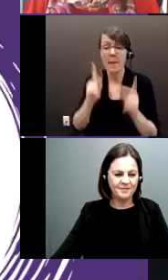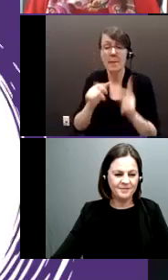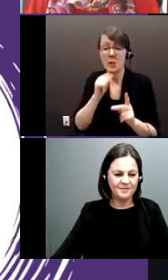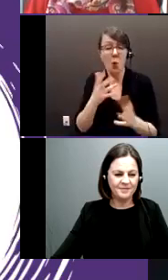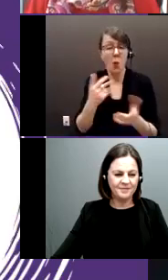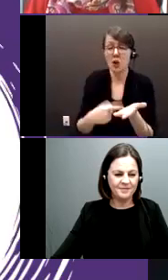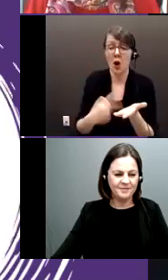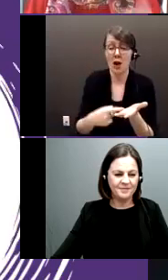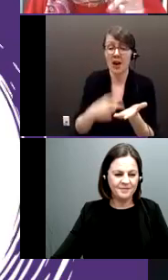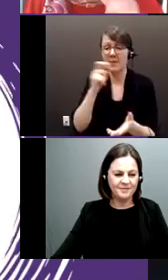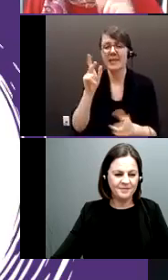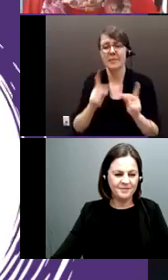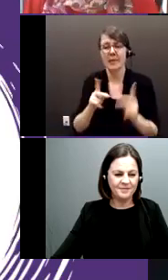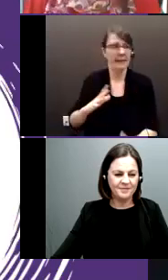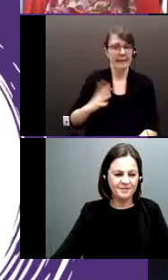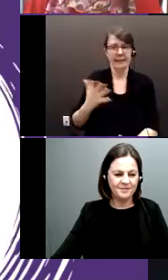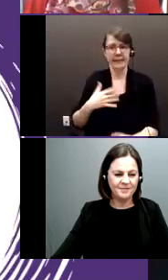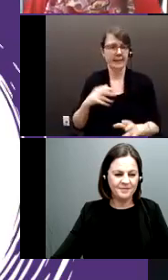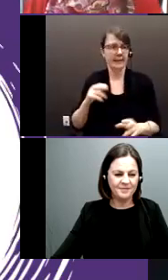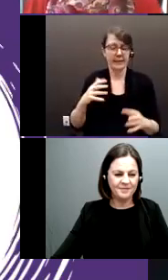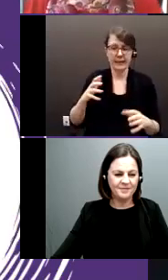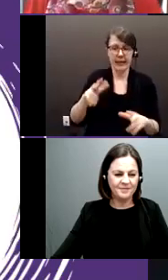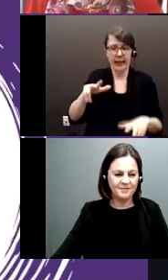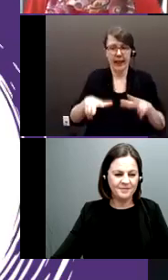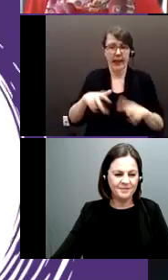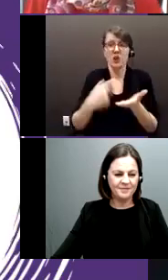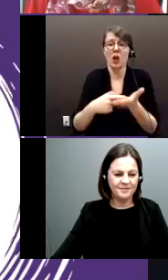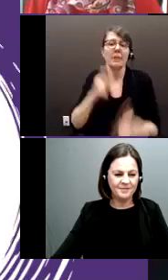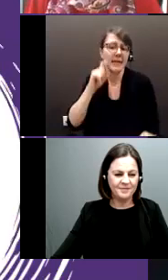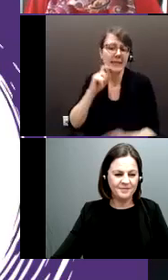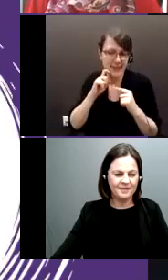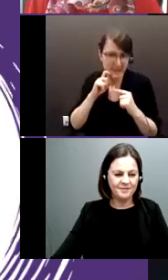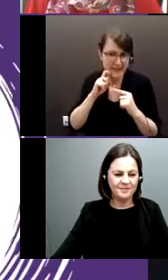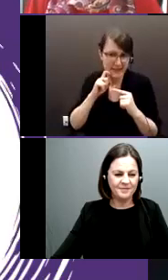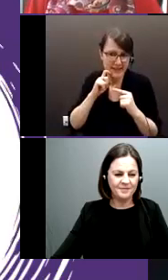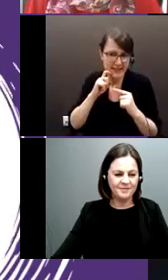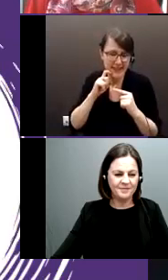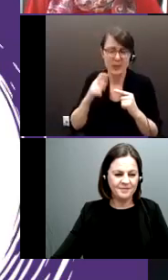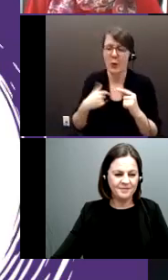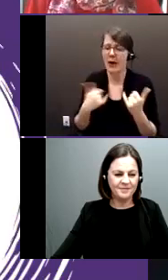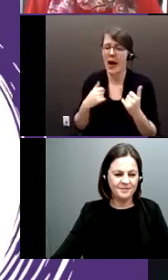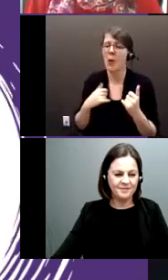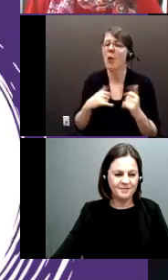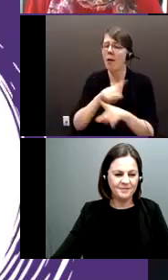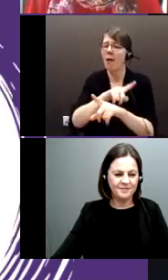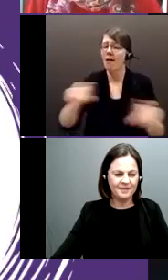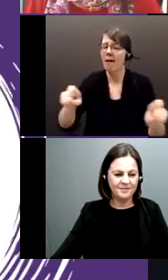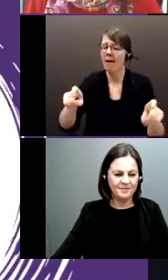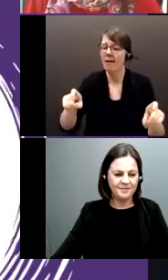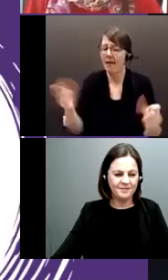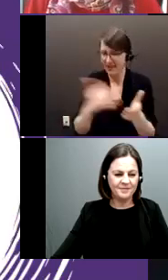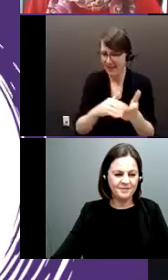sex. And I'm now going to pose the next question to you.